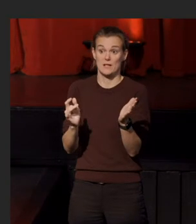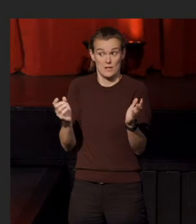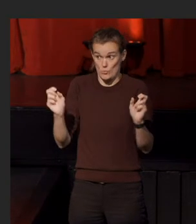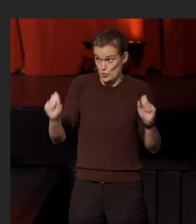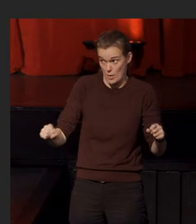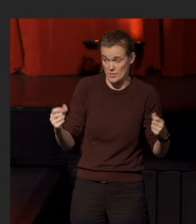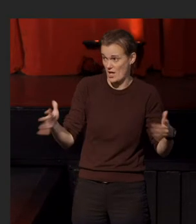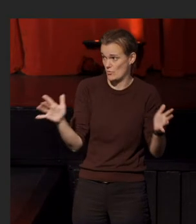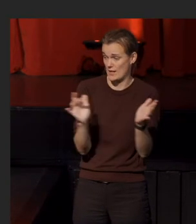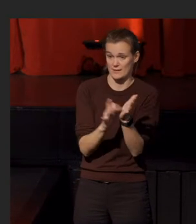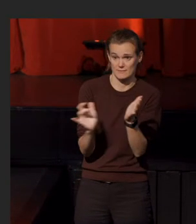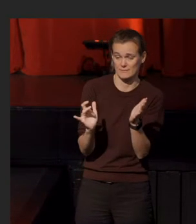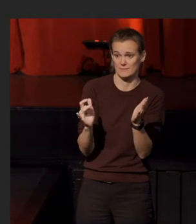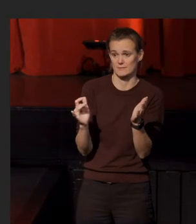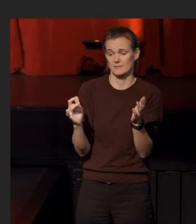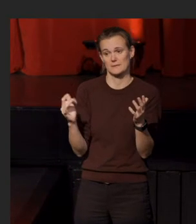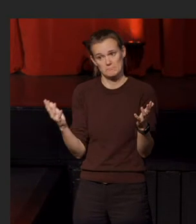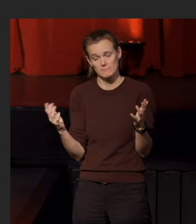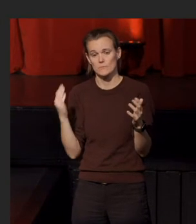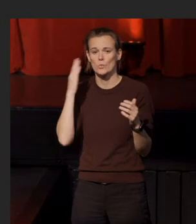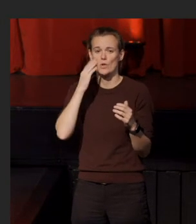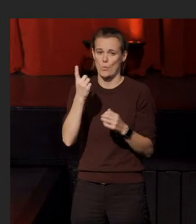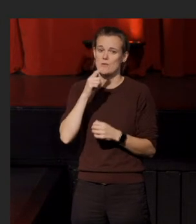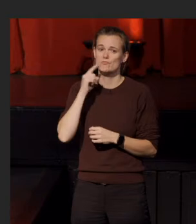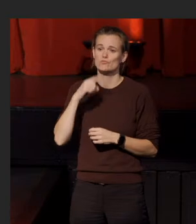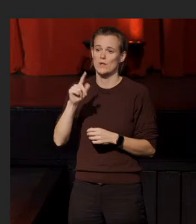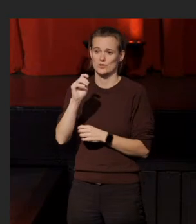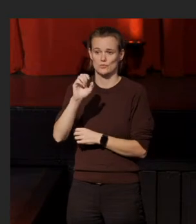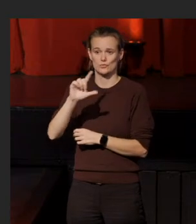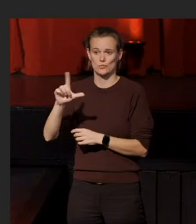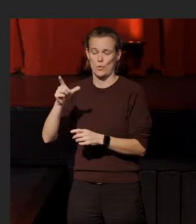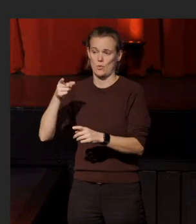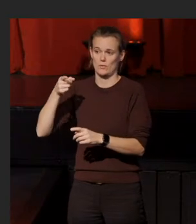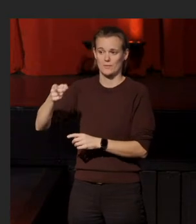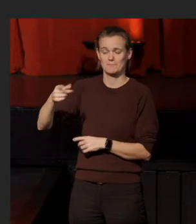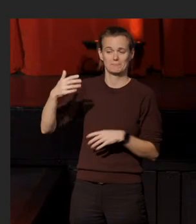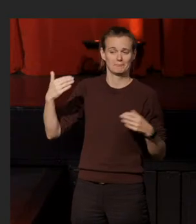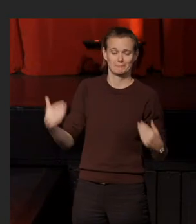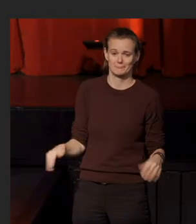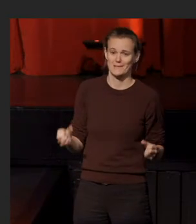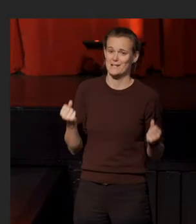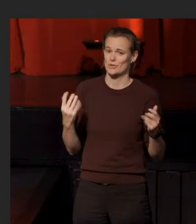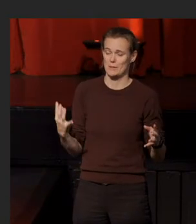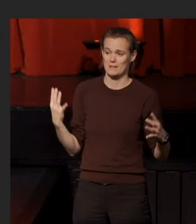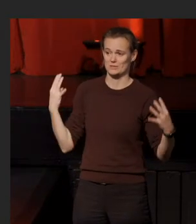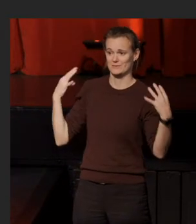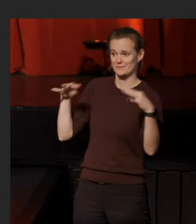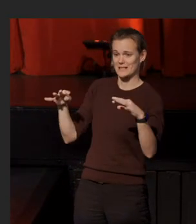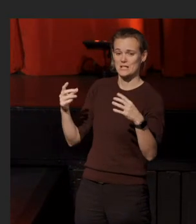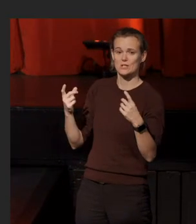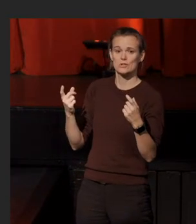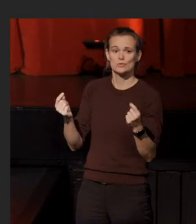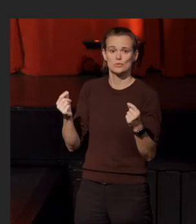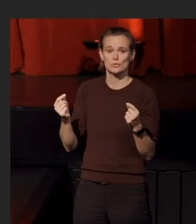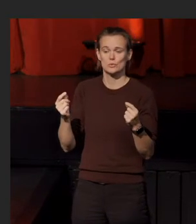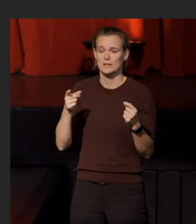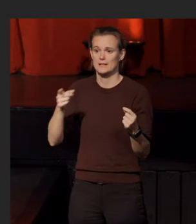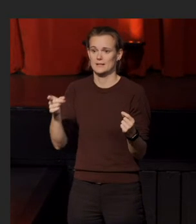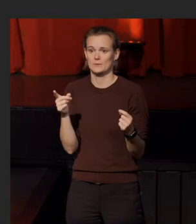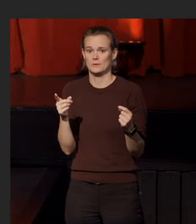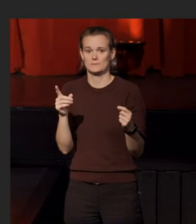where. We know that we had one Russian troll who got substantial traction, you know, out of just simply making celebrity